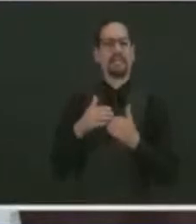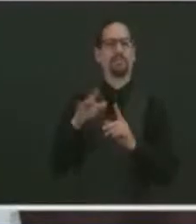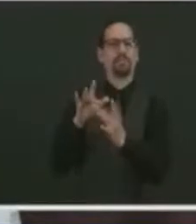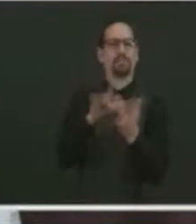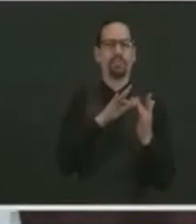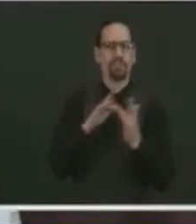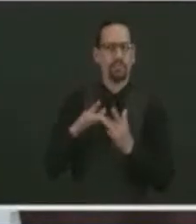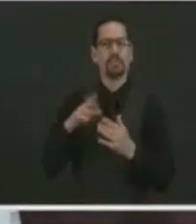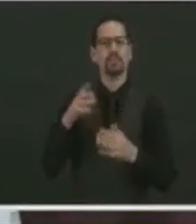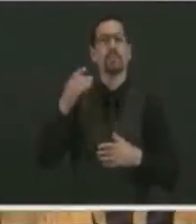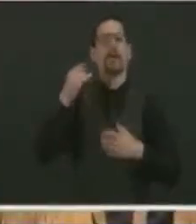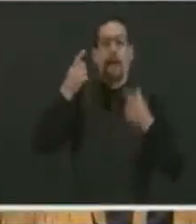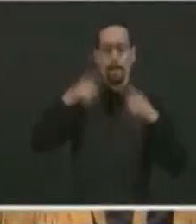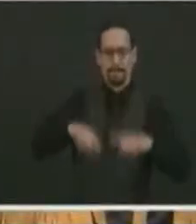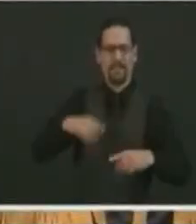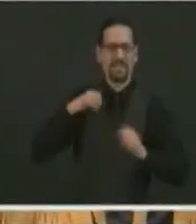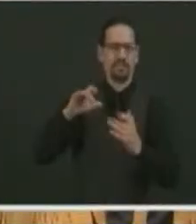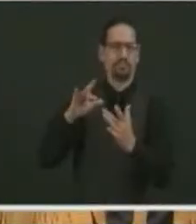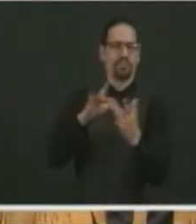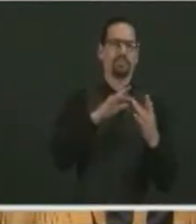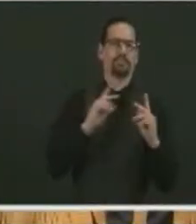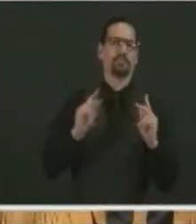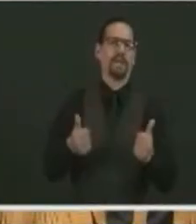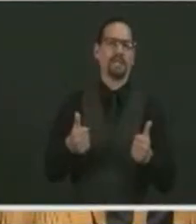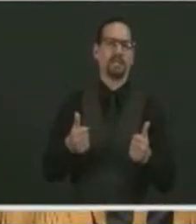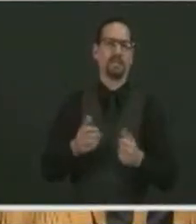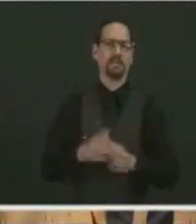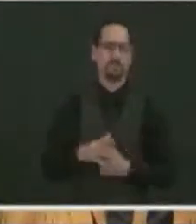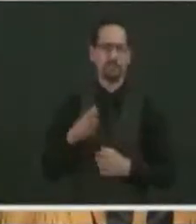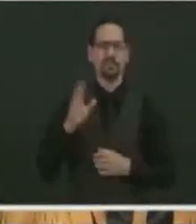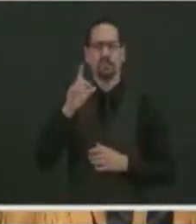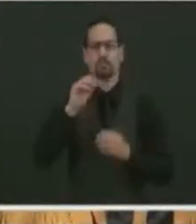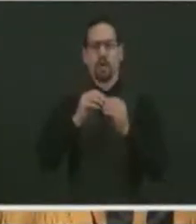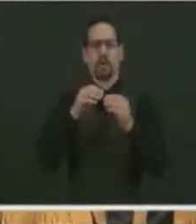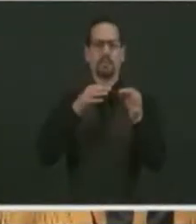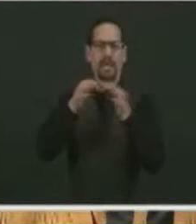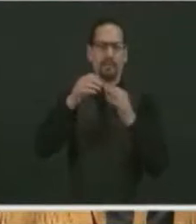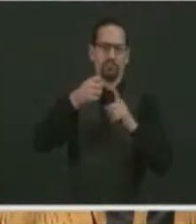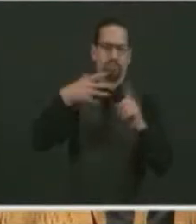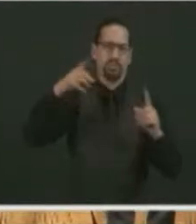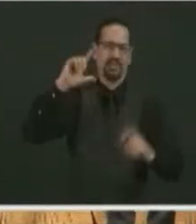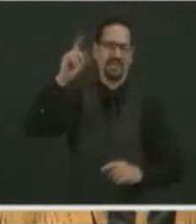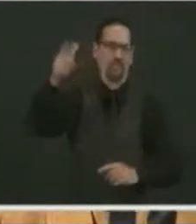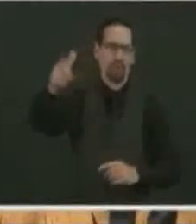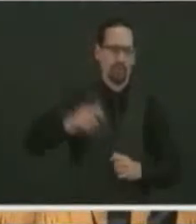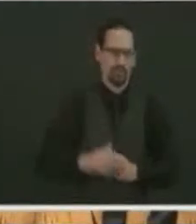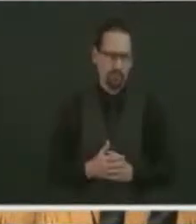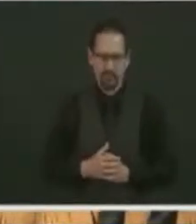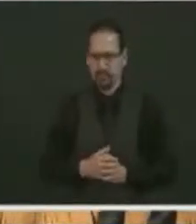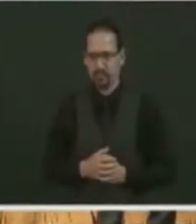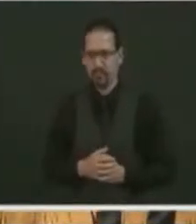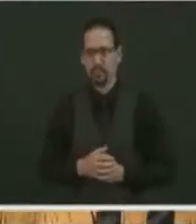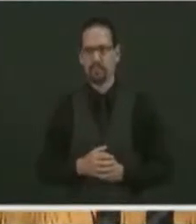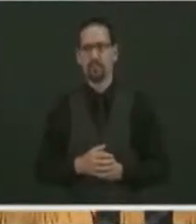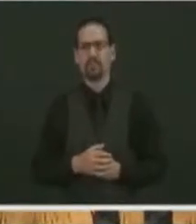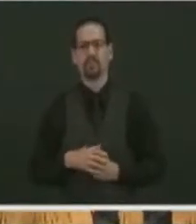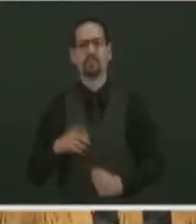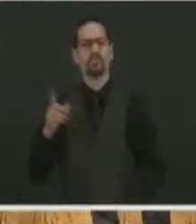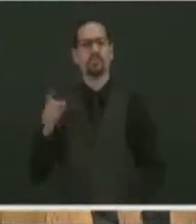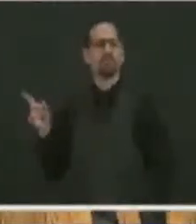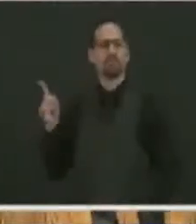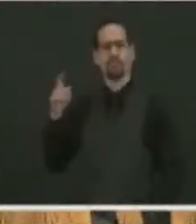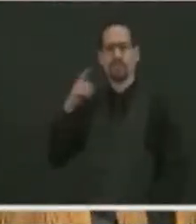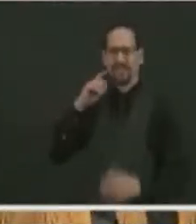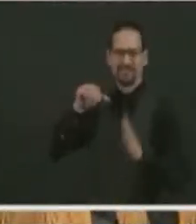will look to expand further. Governor, could you touch? that was sort of the whole point, which is we